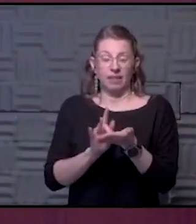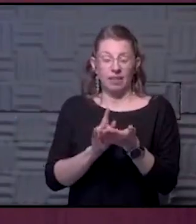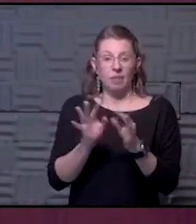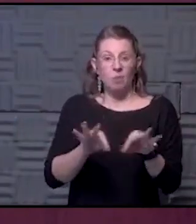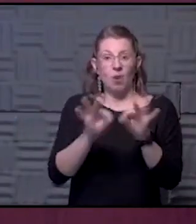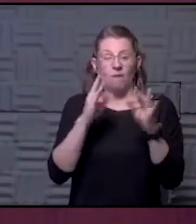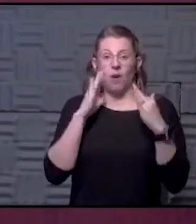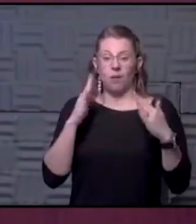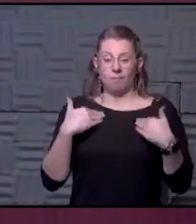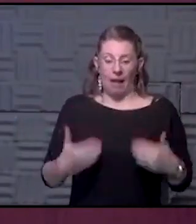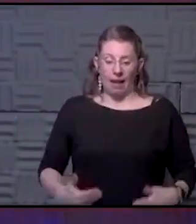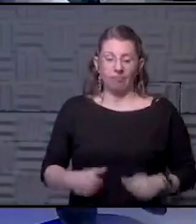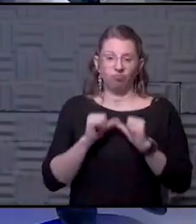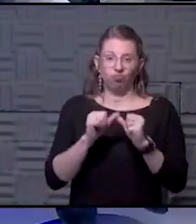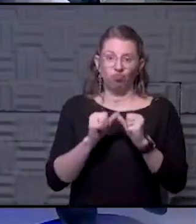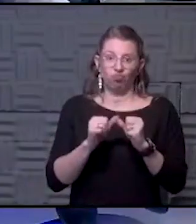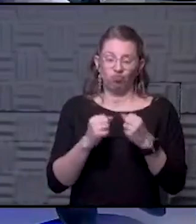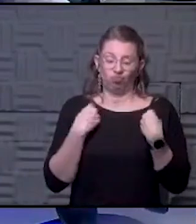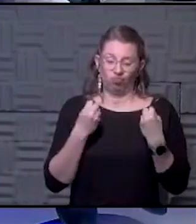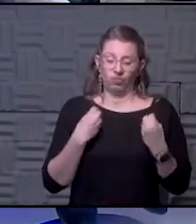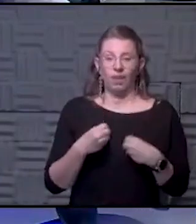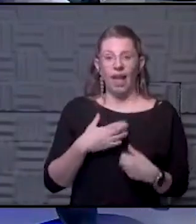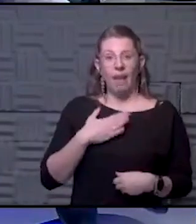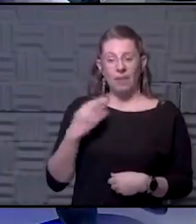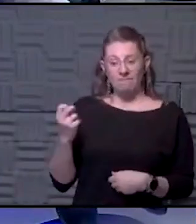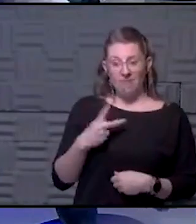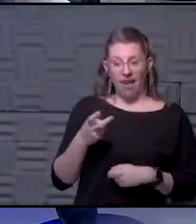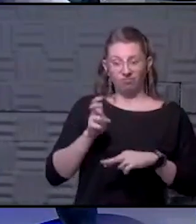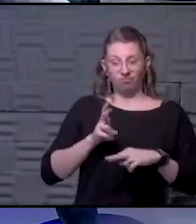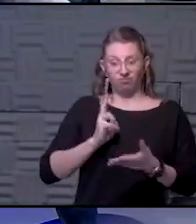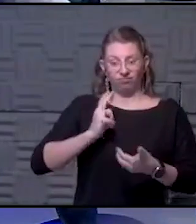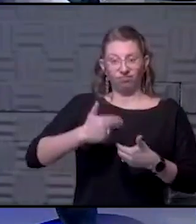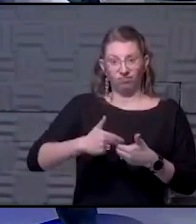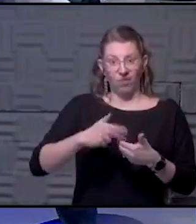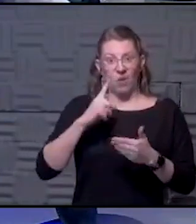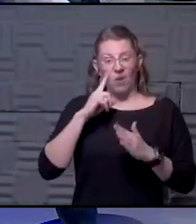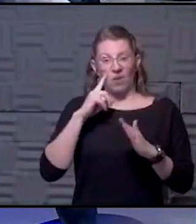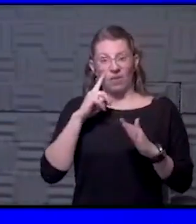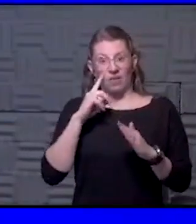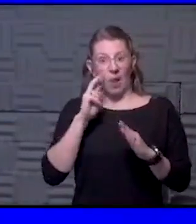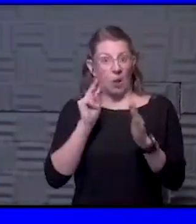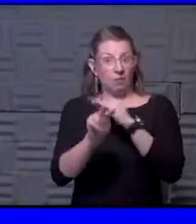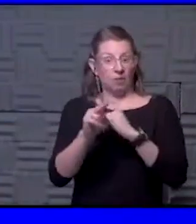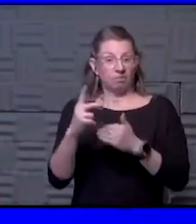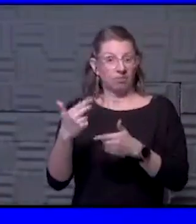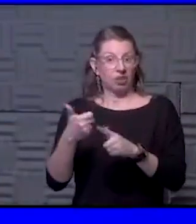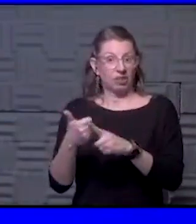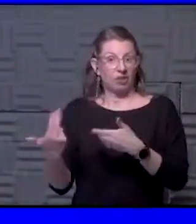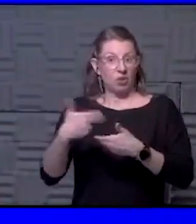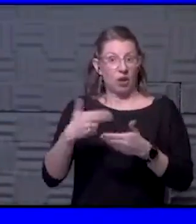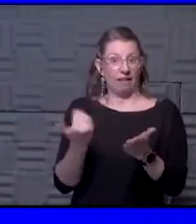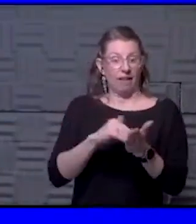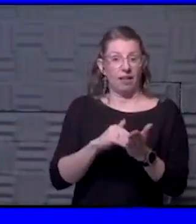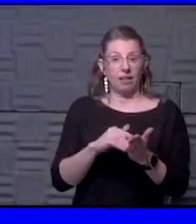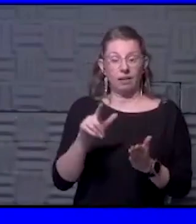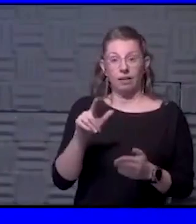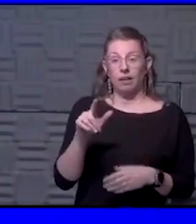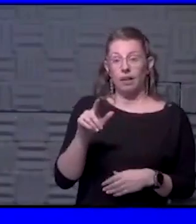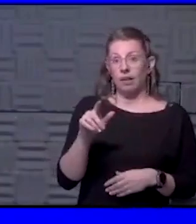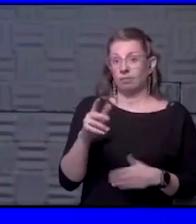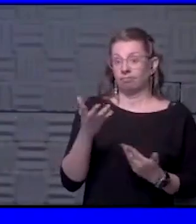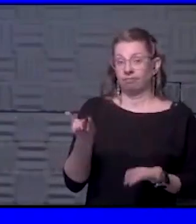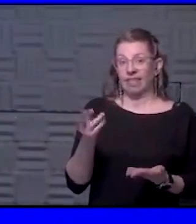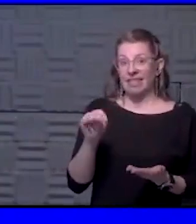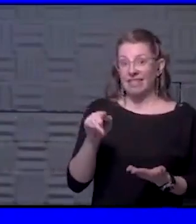thank you for letting me be here today. And we are delighted to have you back, and look forward to having you back on the program again. Nate, final thoughts? I guess I'll go back